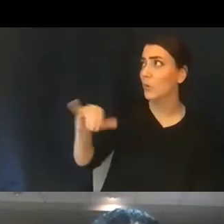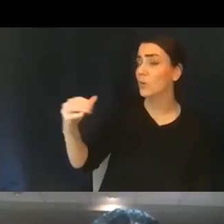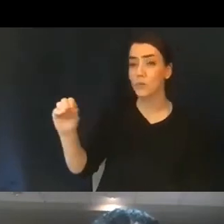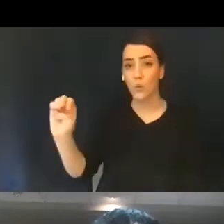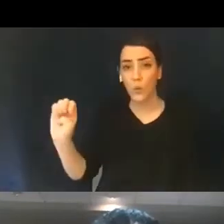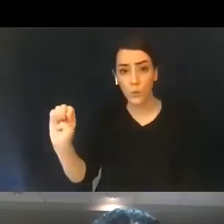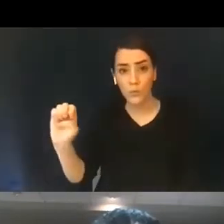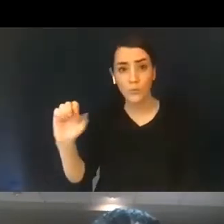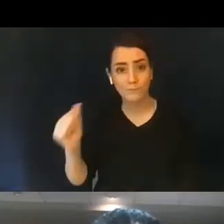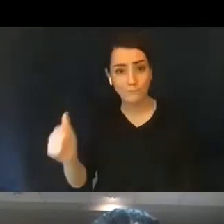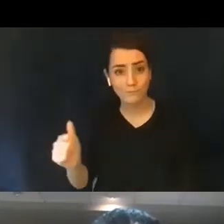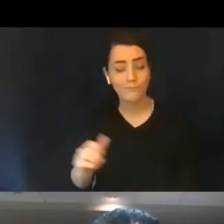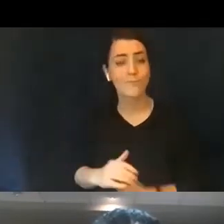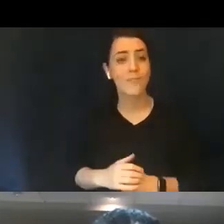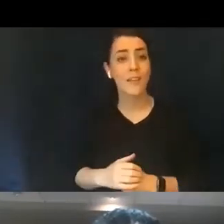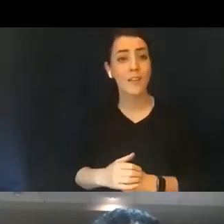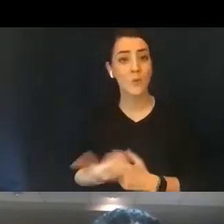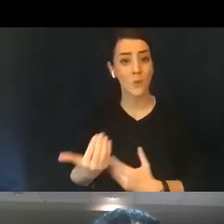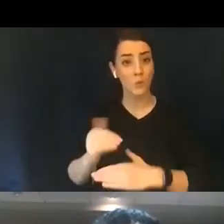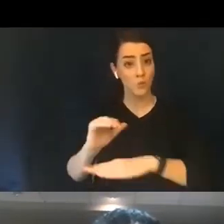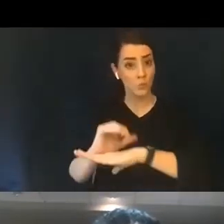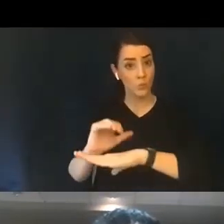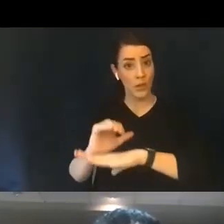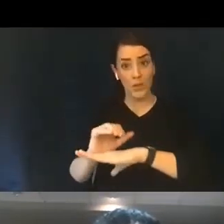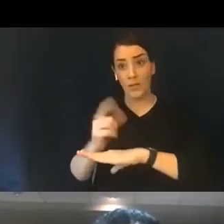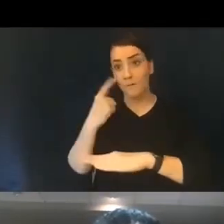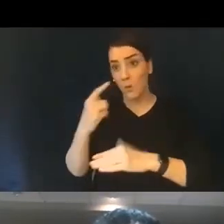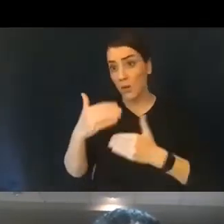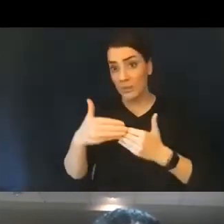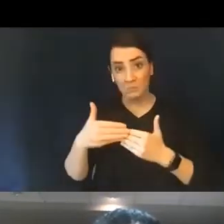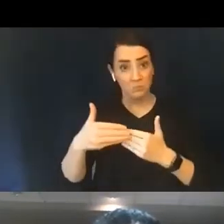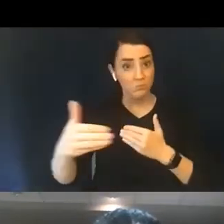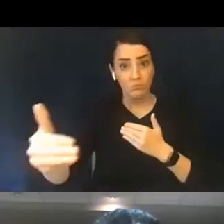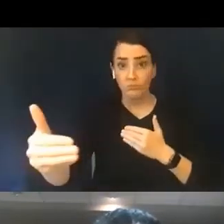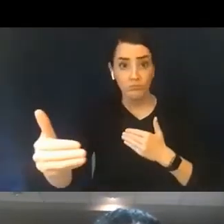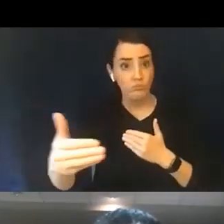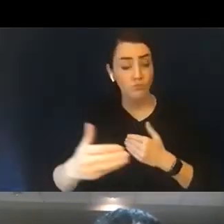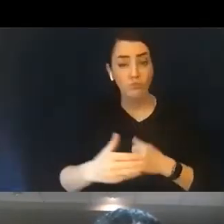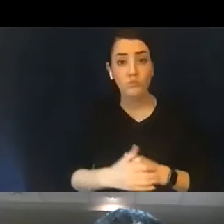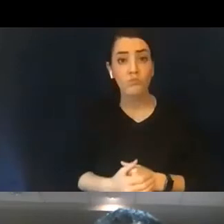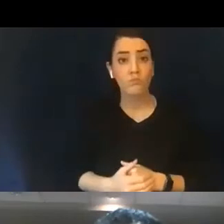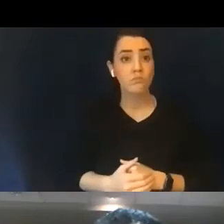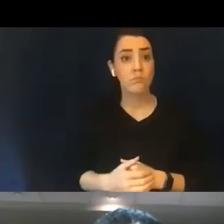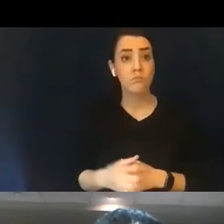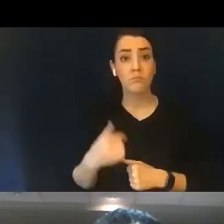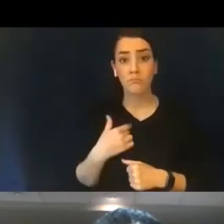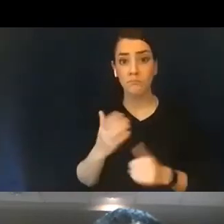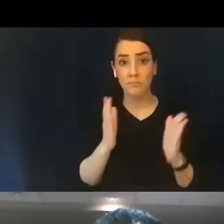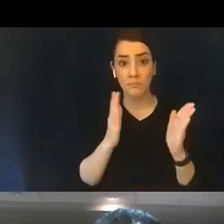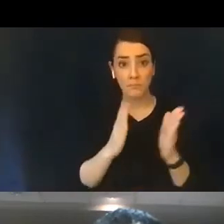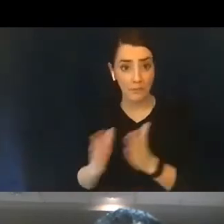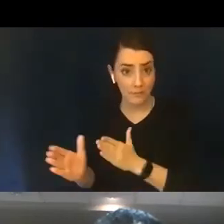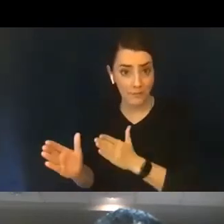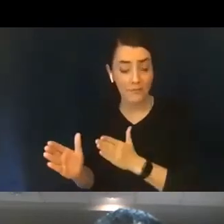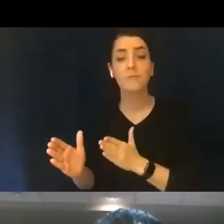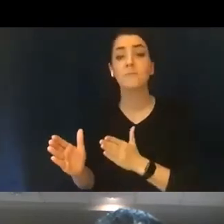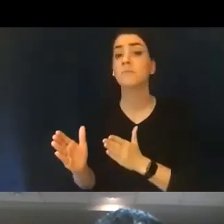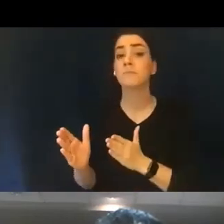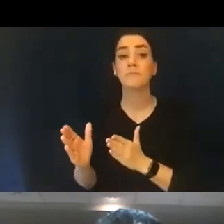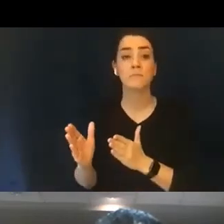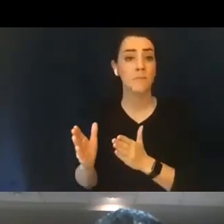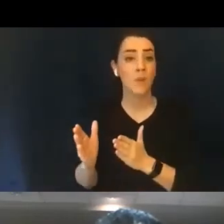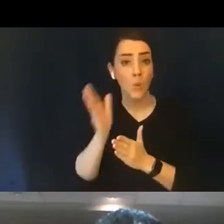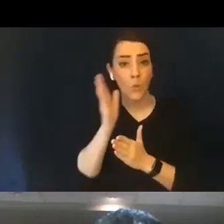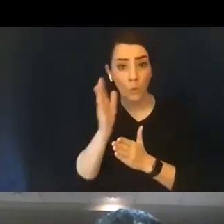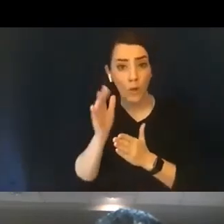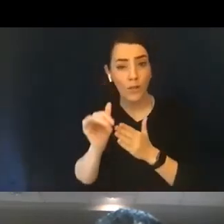Tonight, for the remainder of our webinar, I'm going to lead a little bit of a conversation with